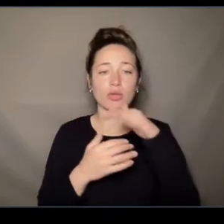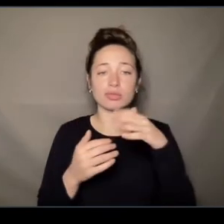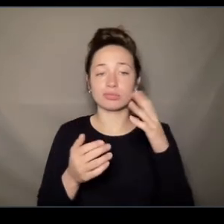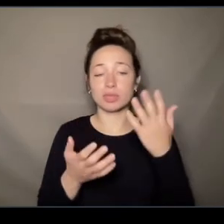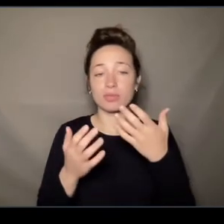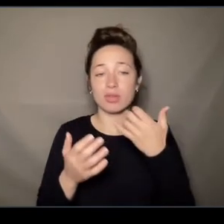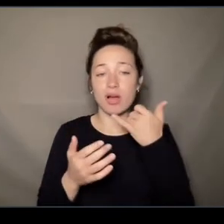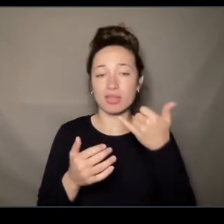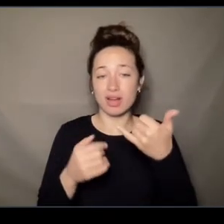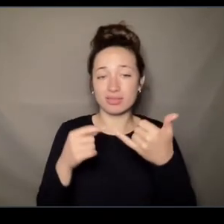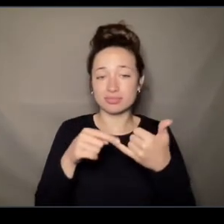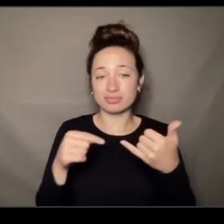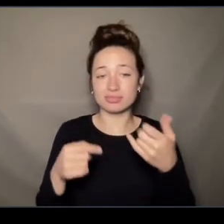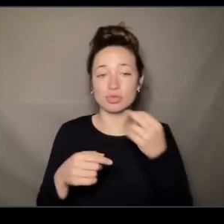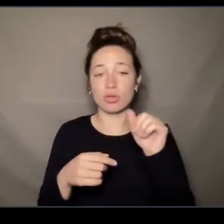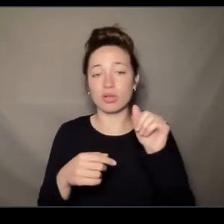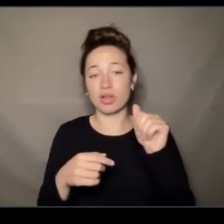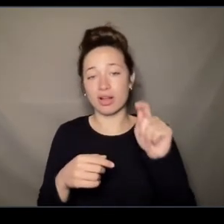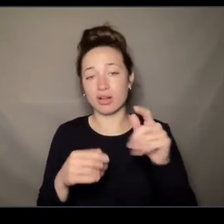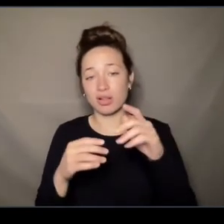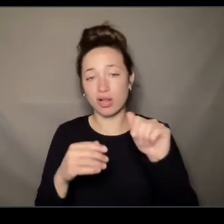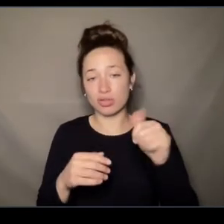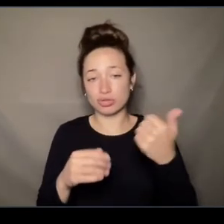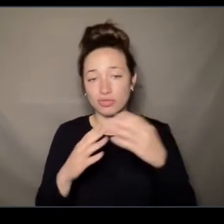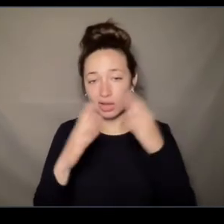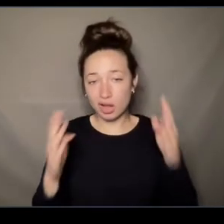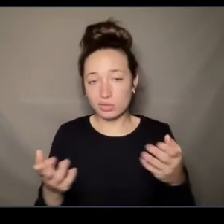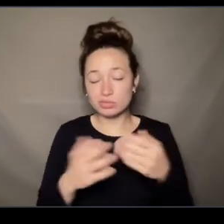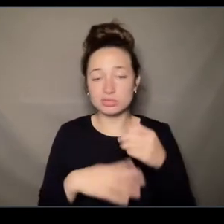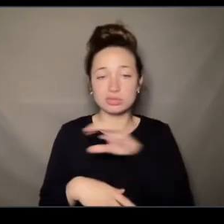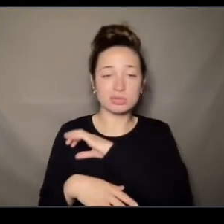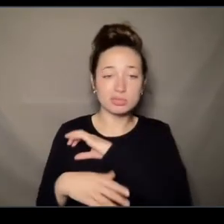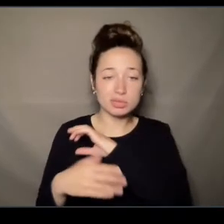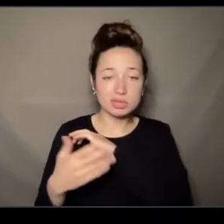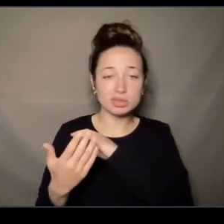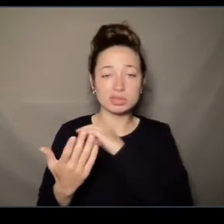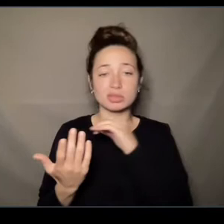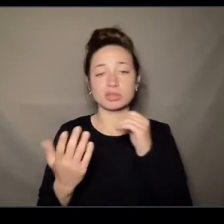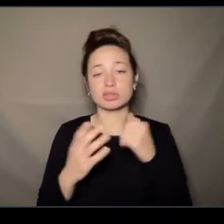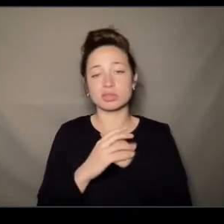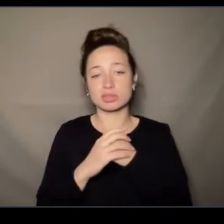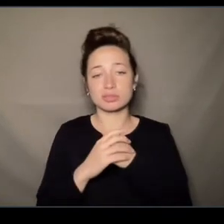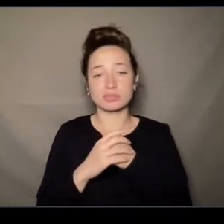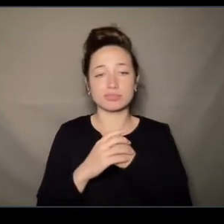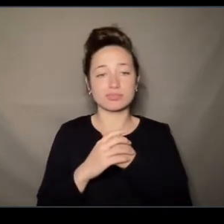help, whether it be the hotline at the alternative house, the police,